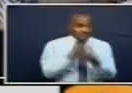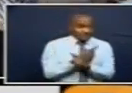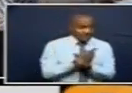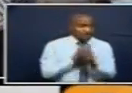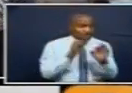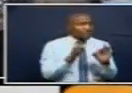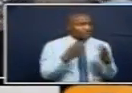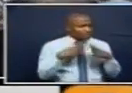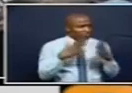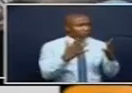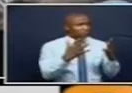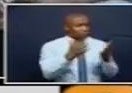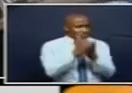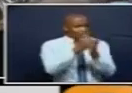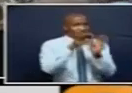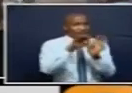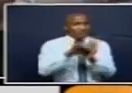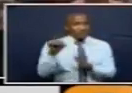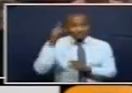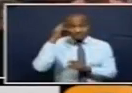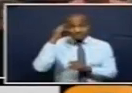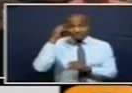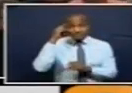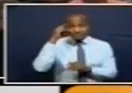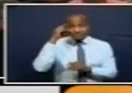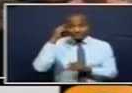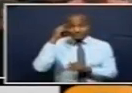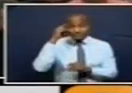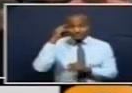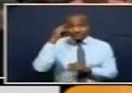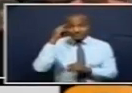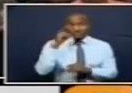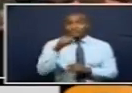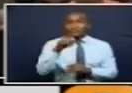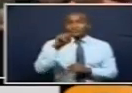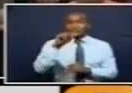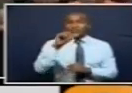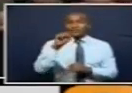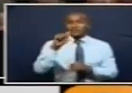your crowds into votes. Remember, this another group, the same group,